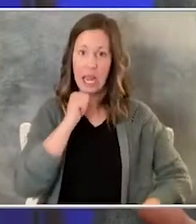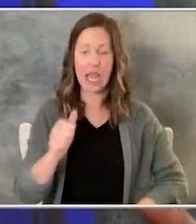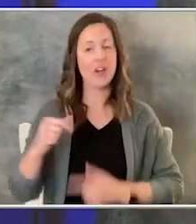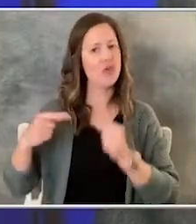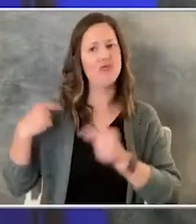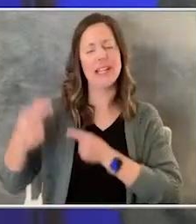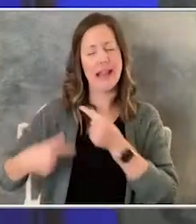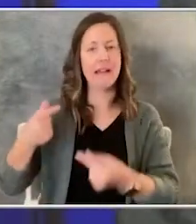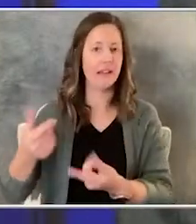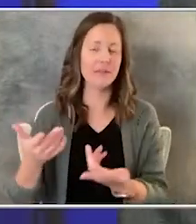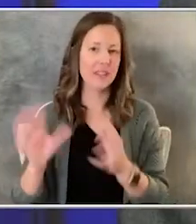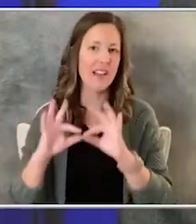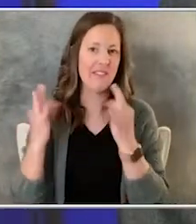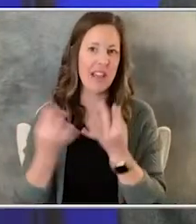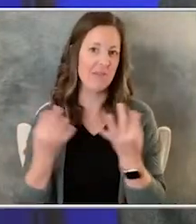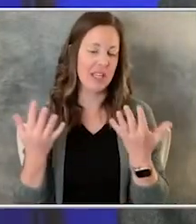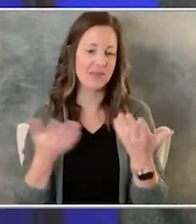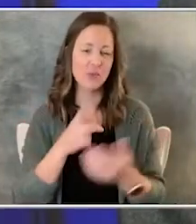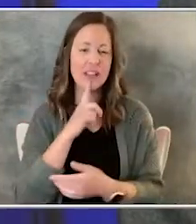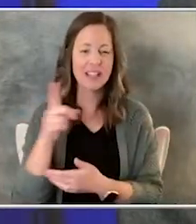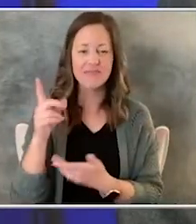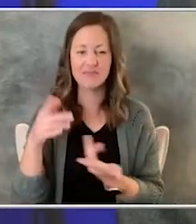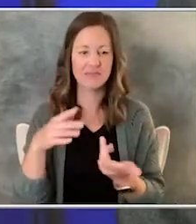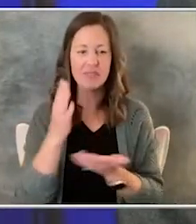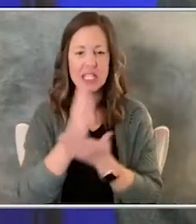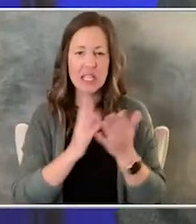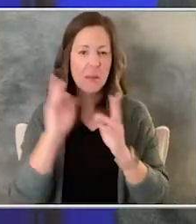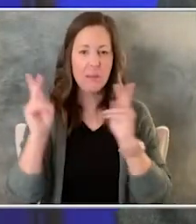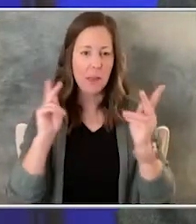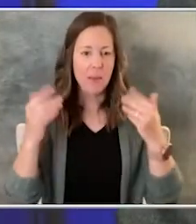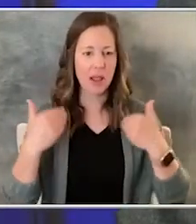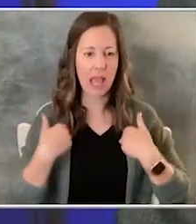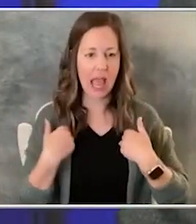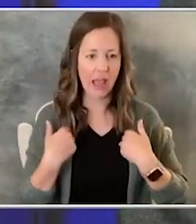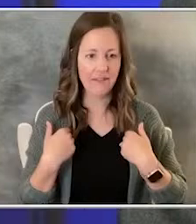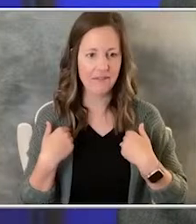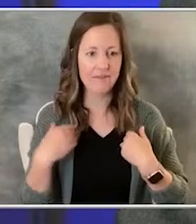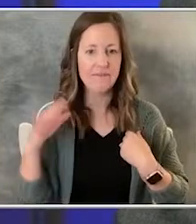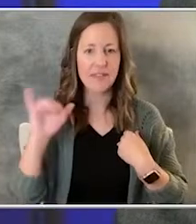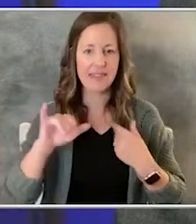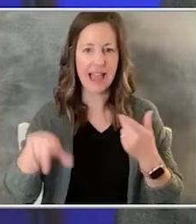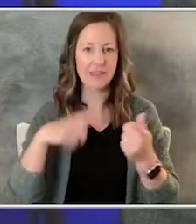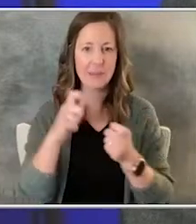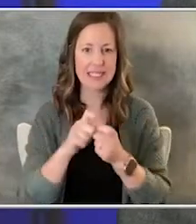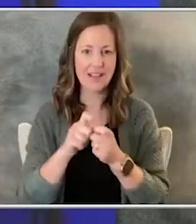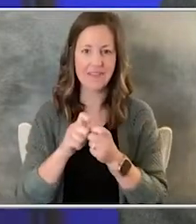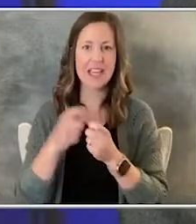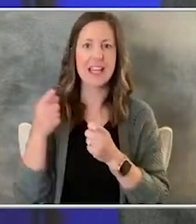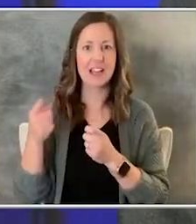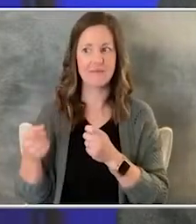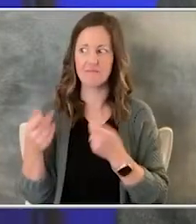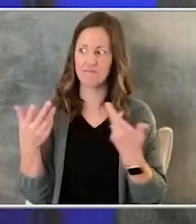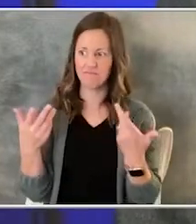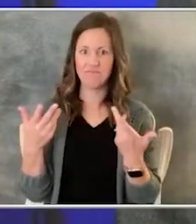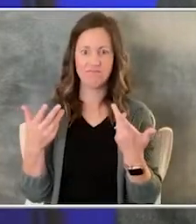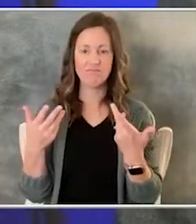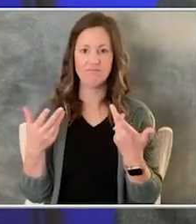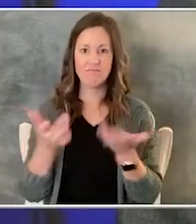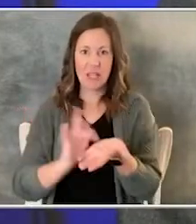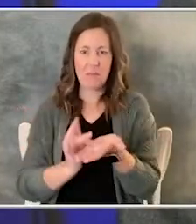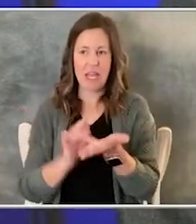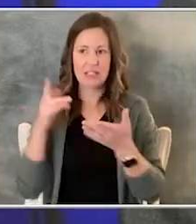don't want them to get worse while we're working. Was it weird to have your patient awake and talking to you through this heart procedure?